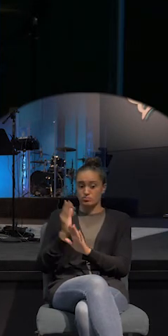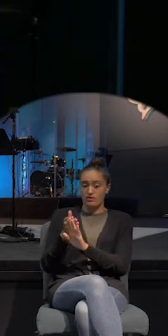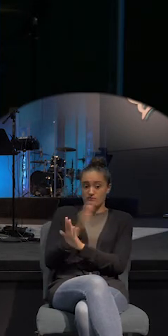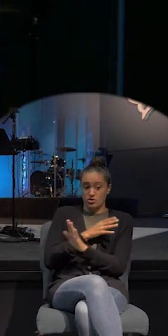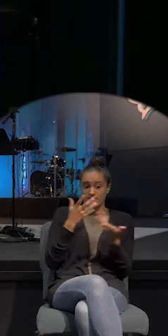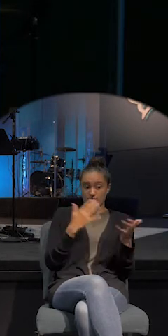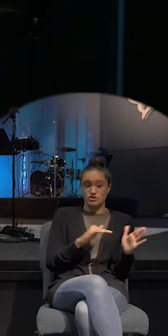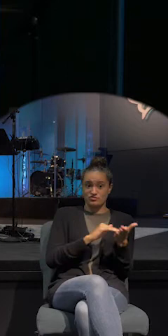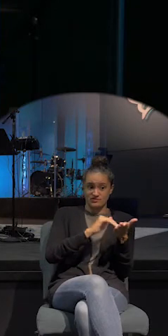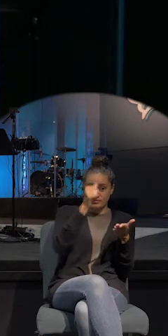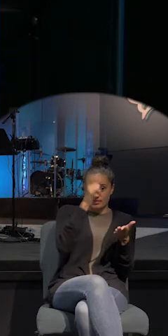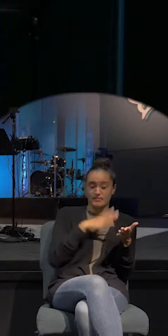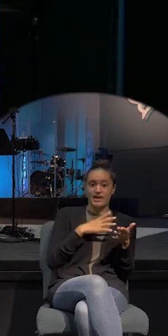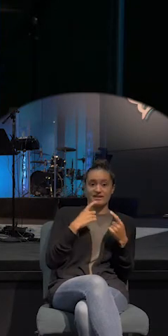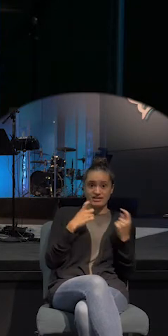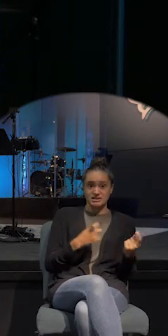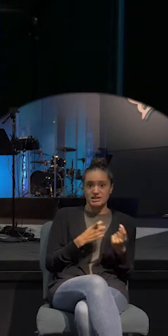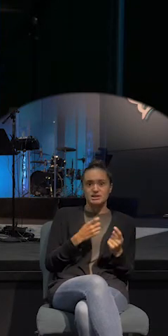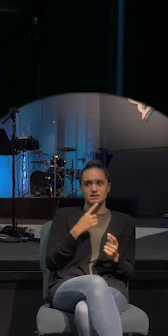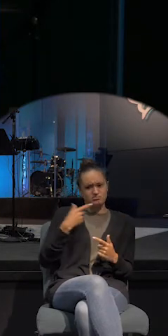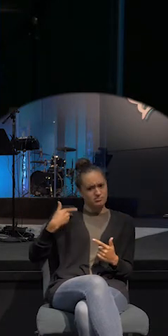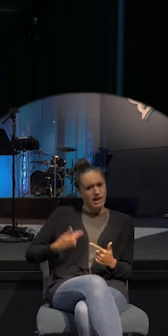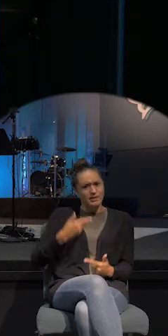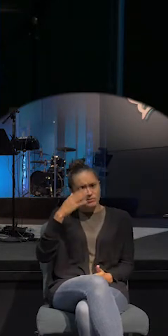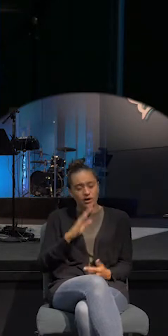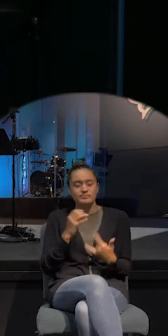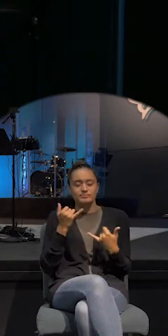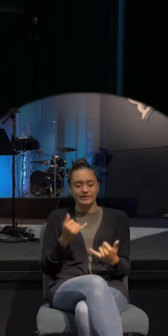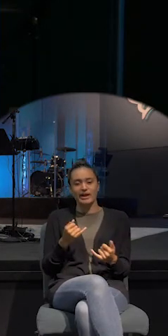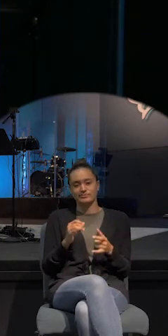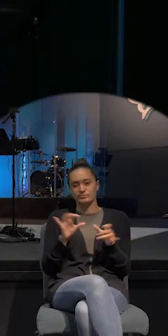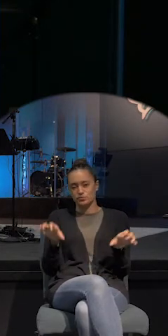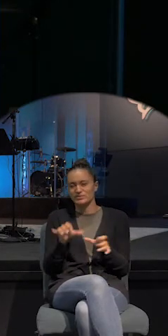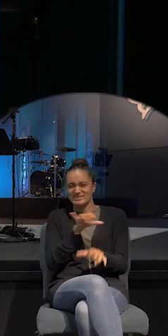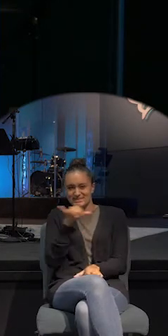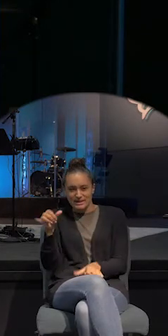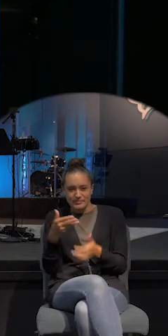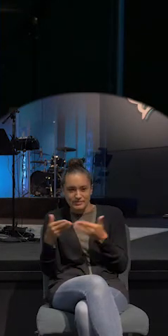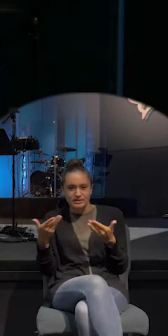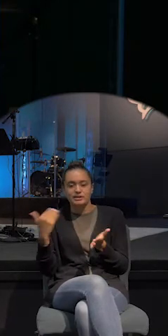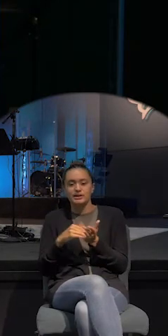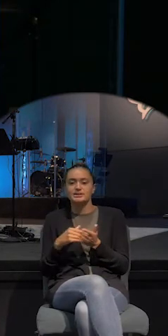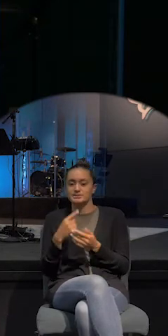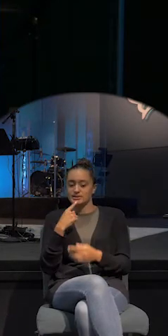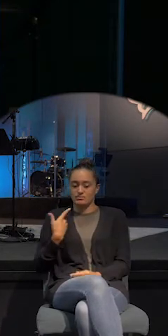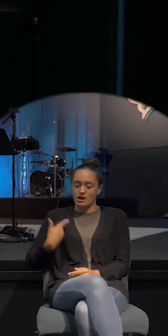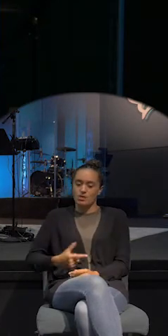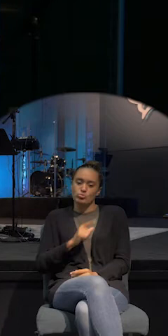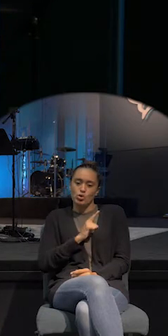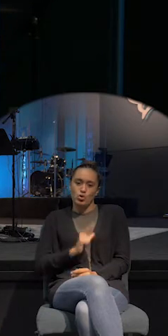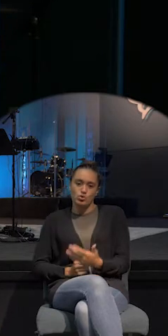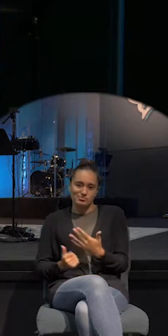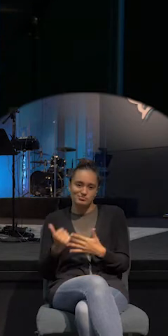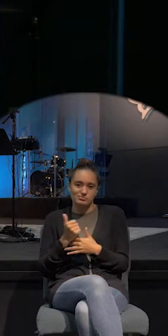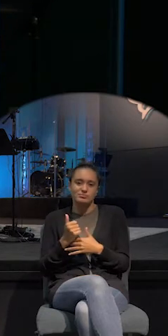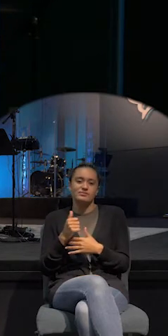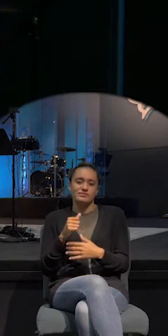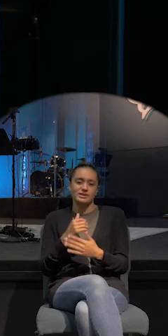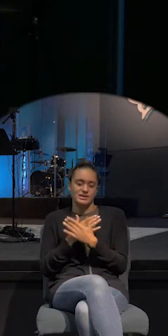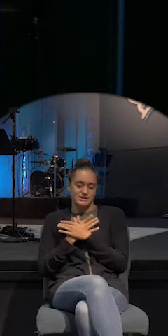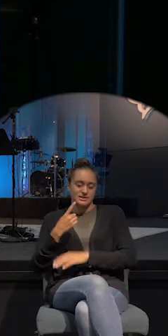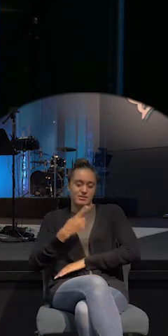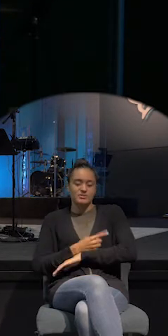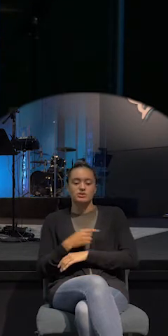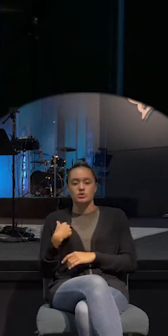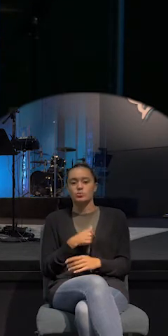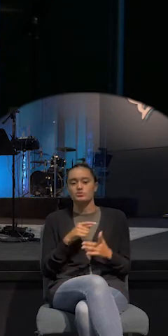doing it again by referring himself to himself as the Lord of the Sabbath. And so we pick up in